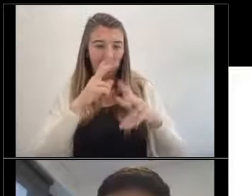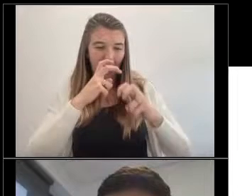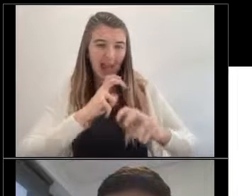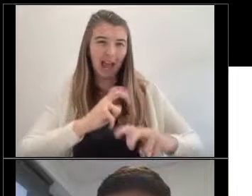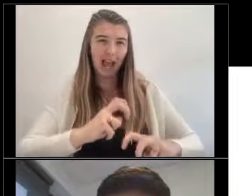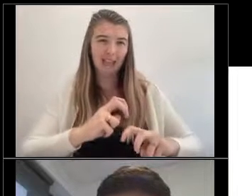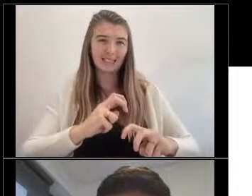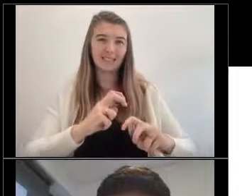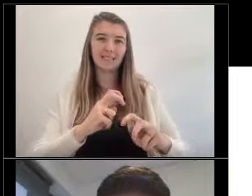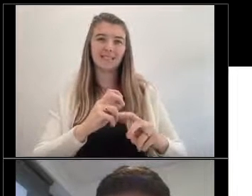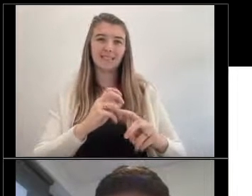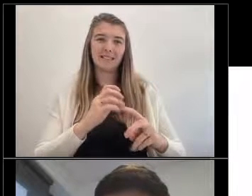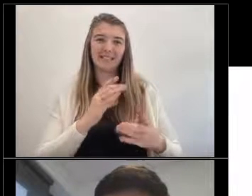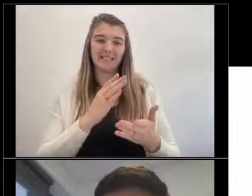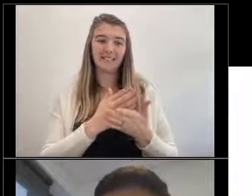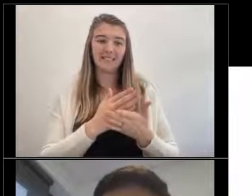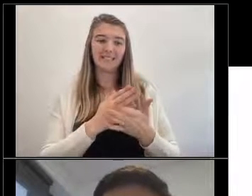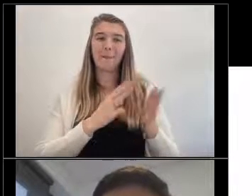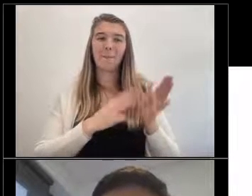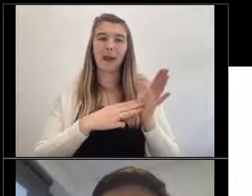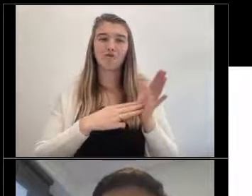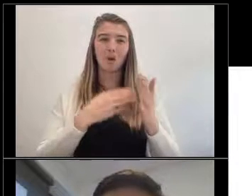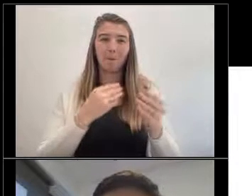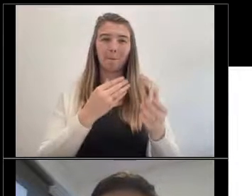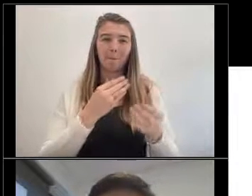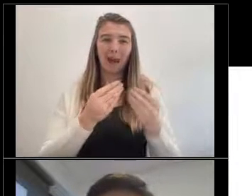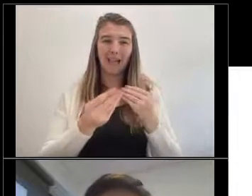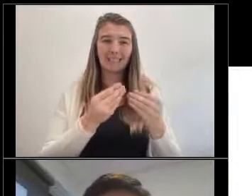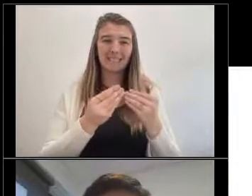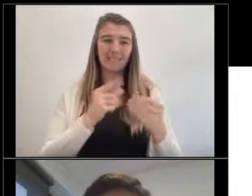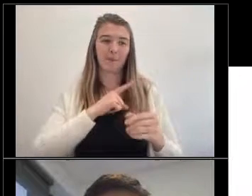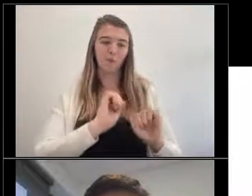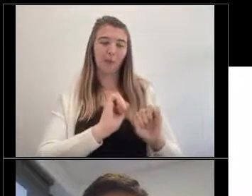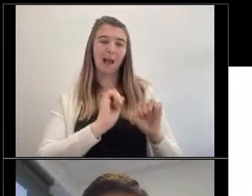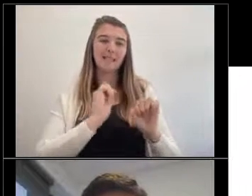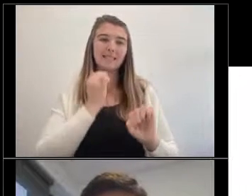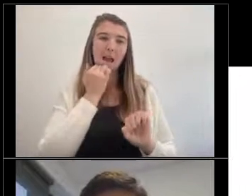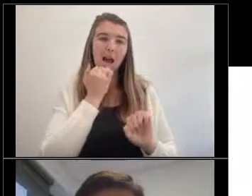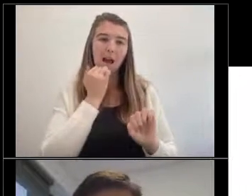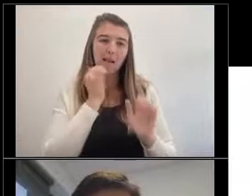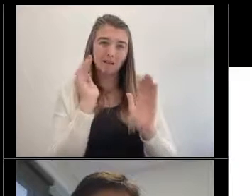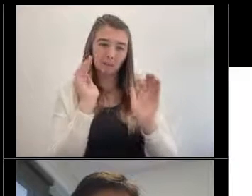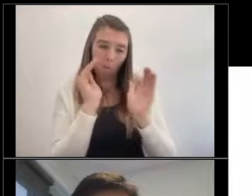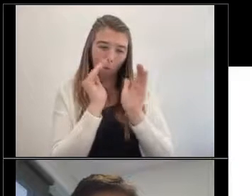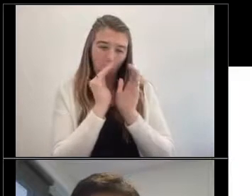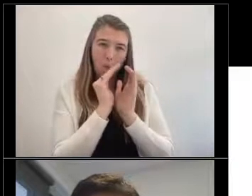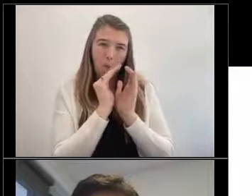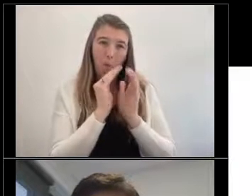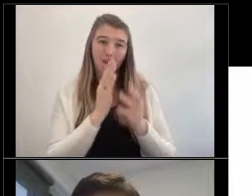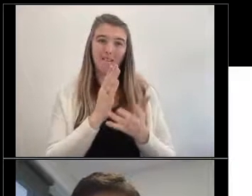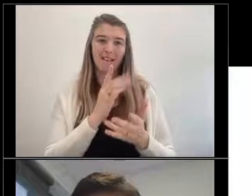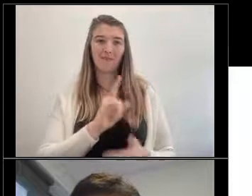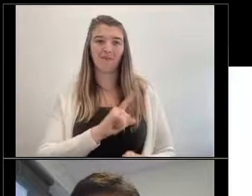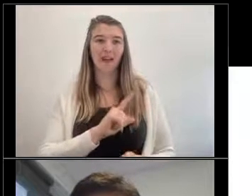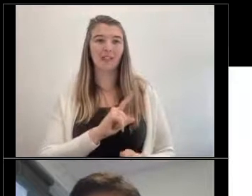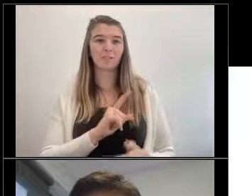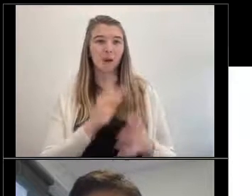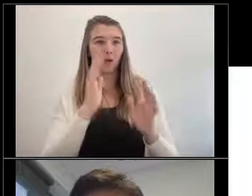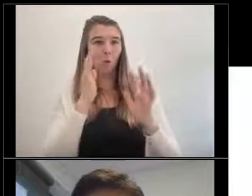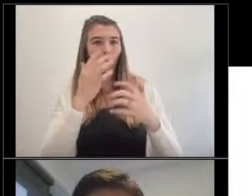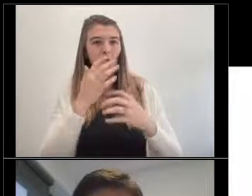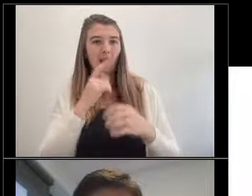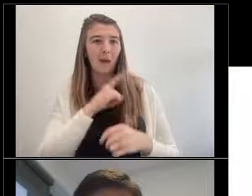bit of pretreatment because of the size. So that's also why it's so concerning, because we don't